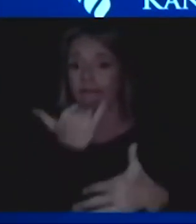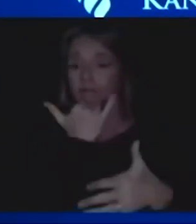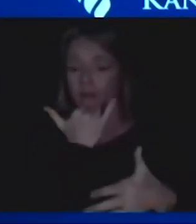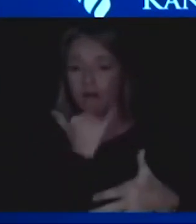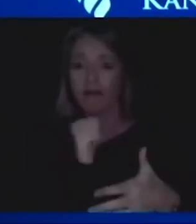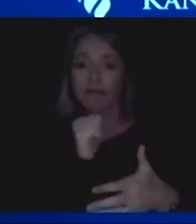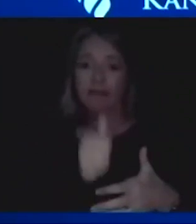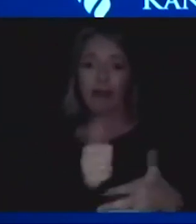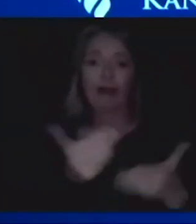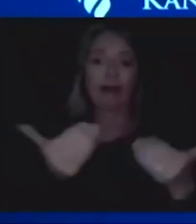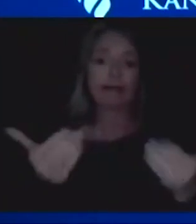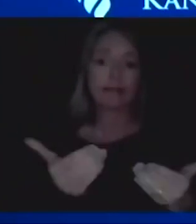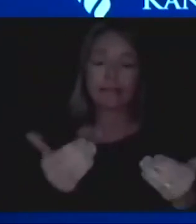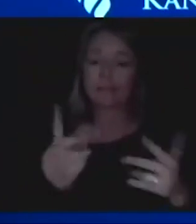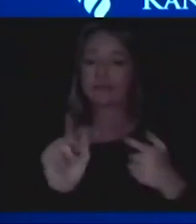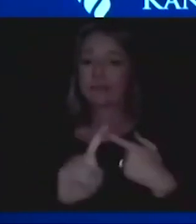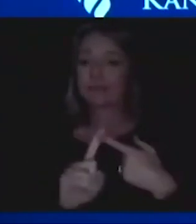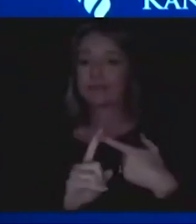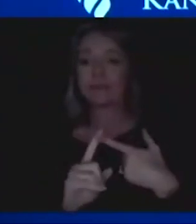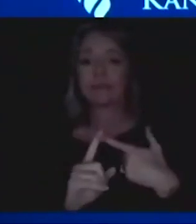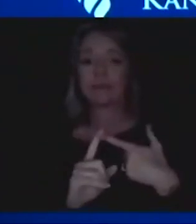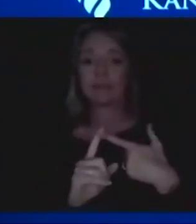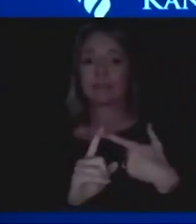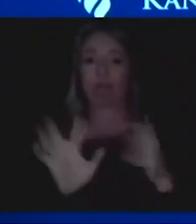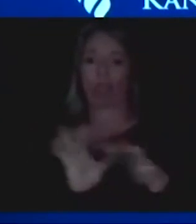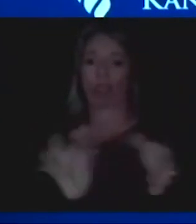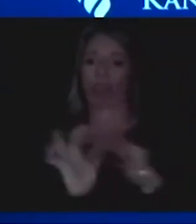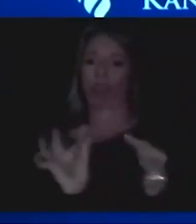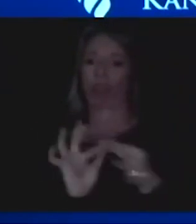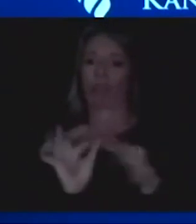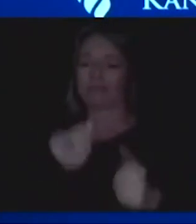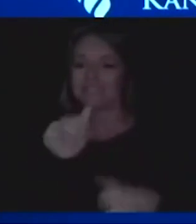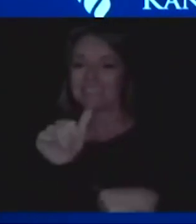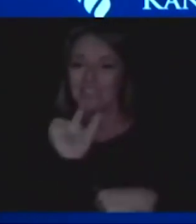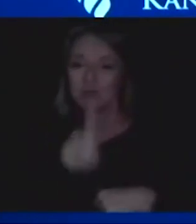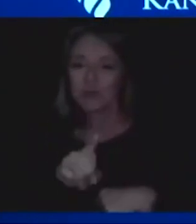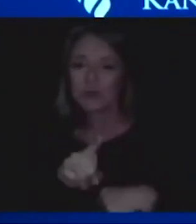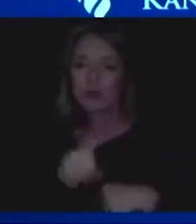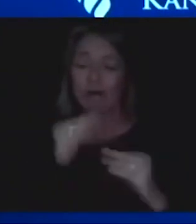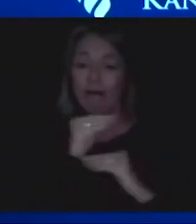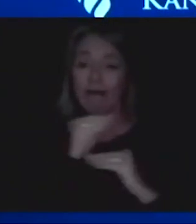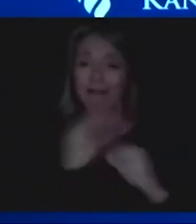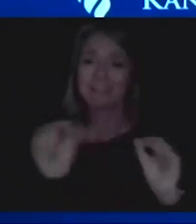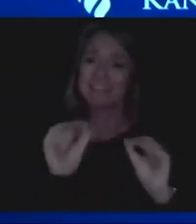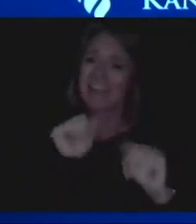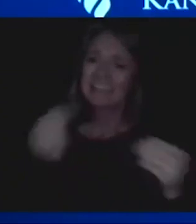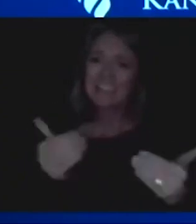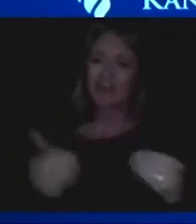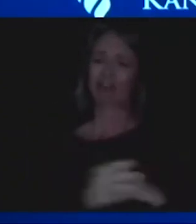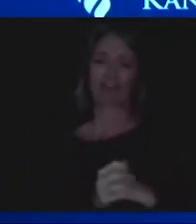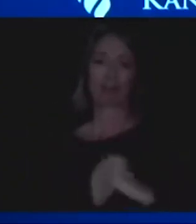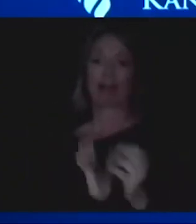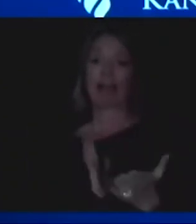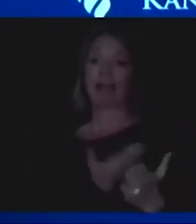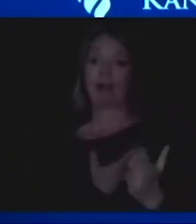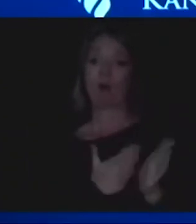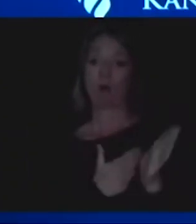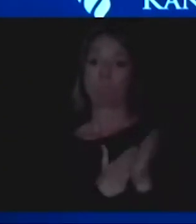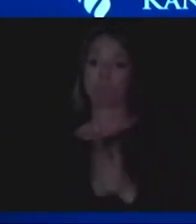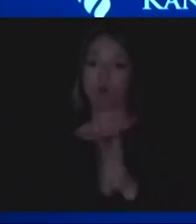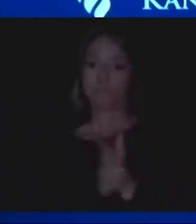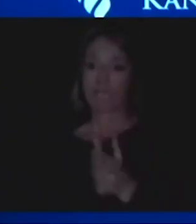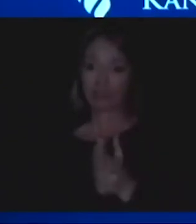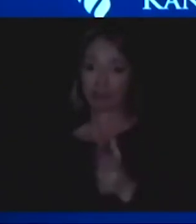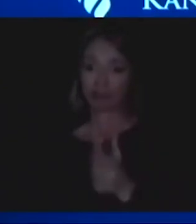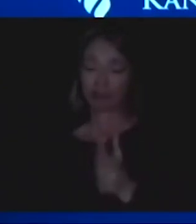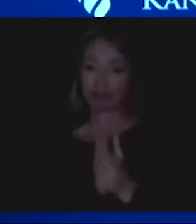to spin a story that isn't true. Our motivation, and the motivation that all 4 of us swore to